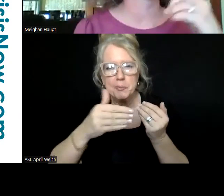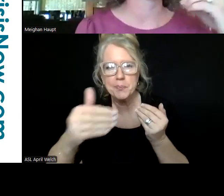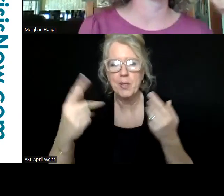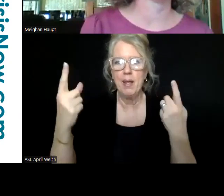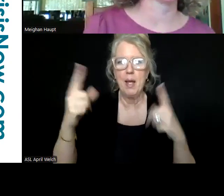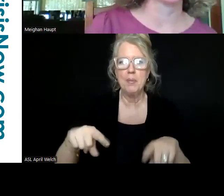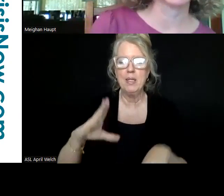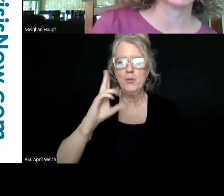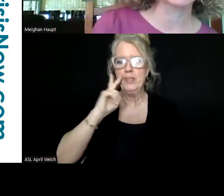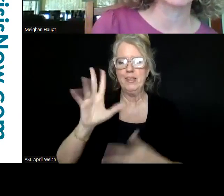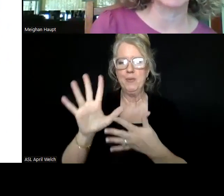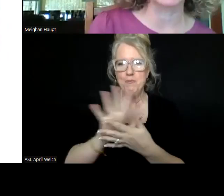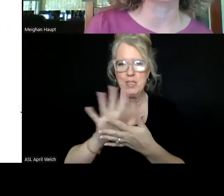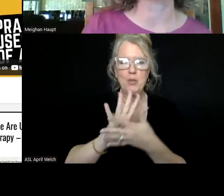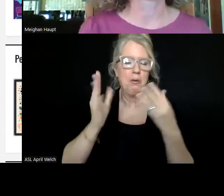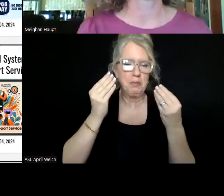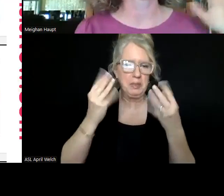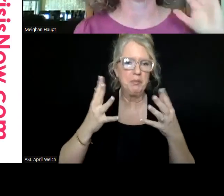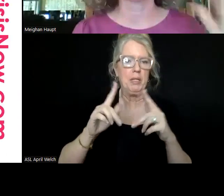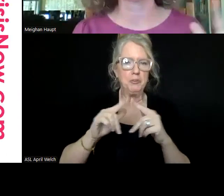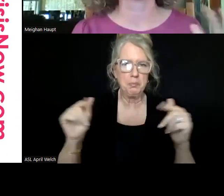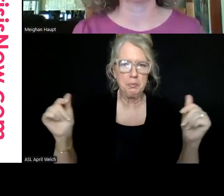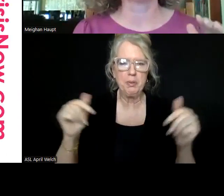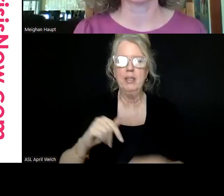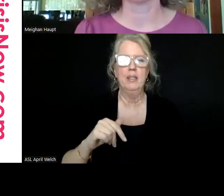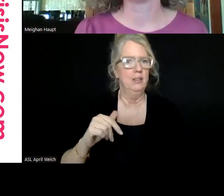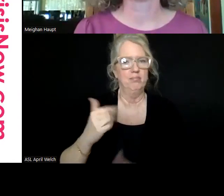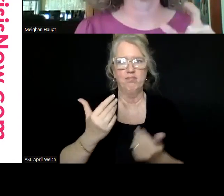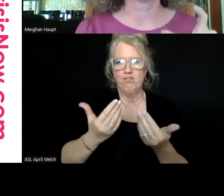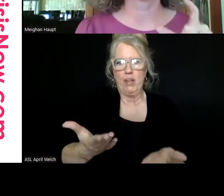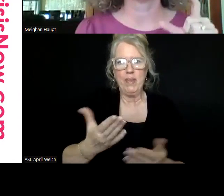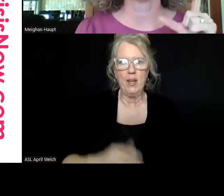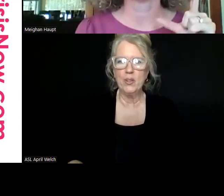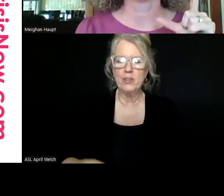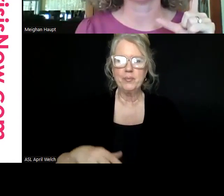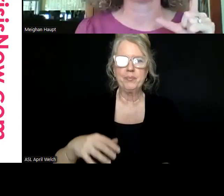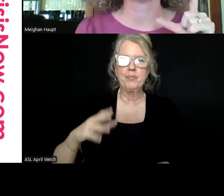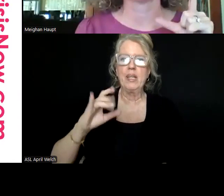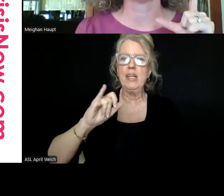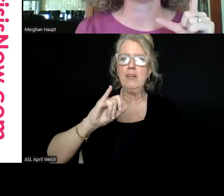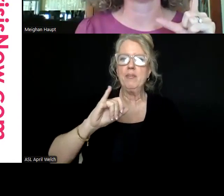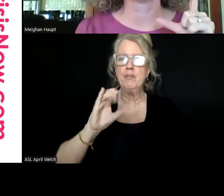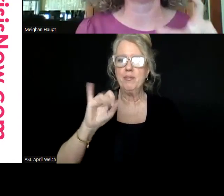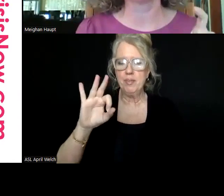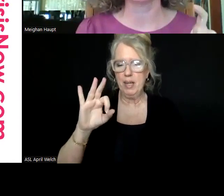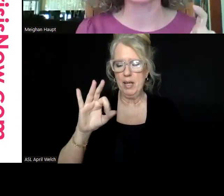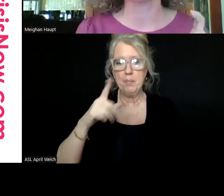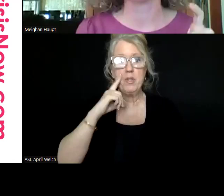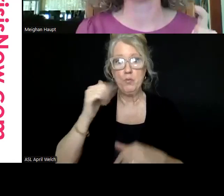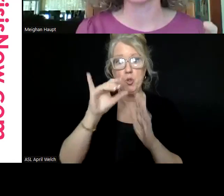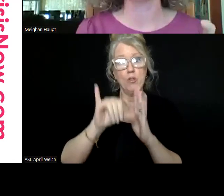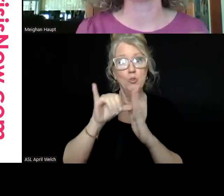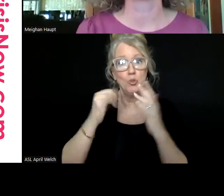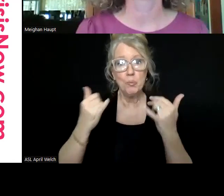you can see the videos and materials from the past. It is all right there. Please, if you are on YouTube right